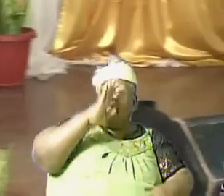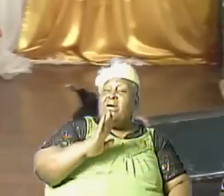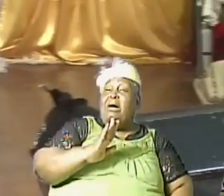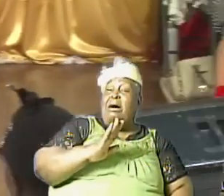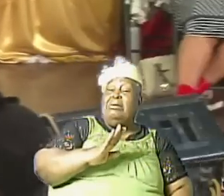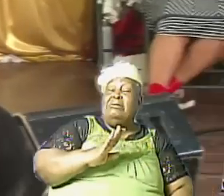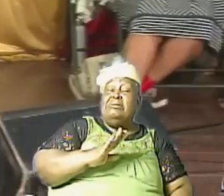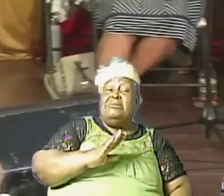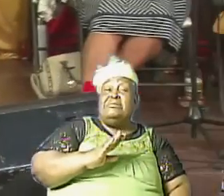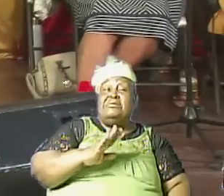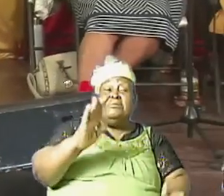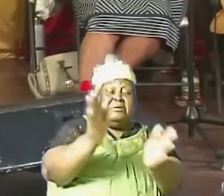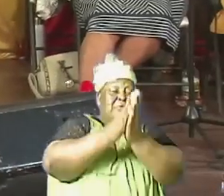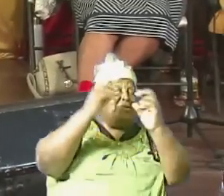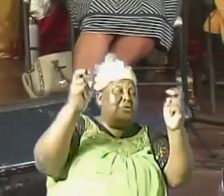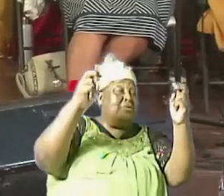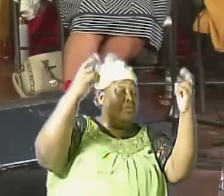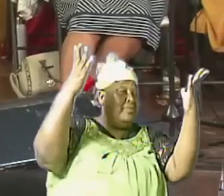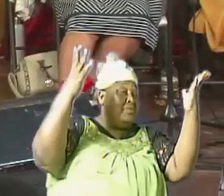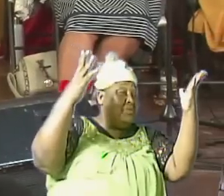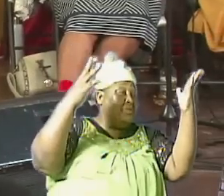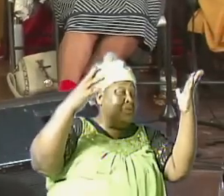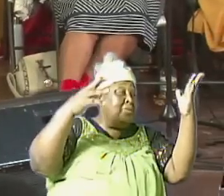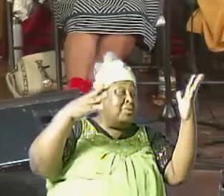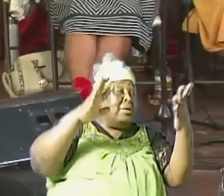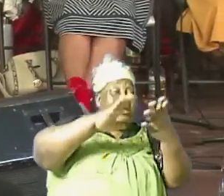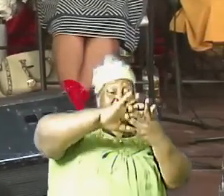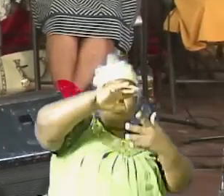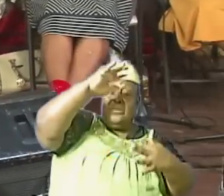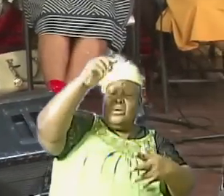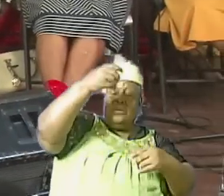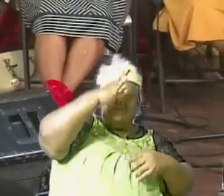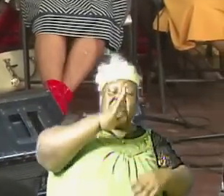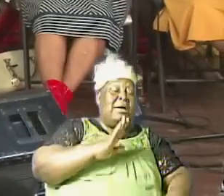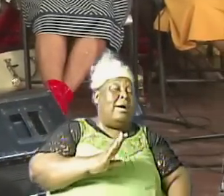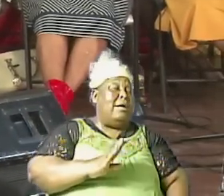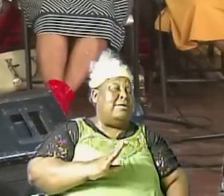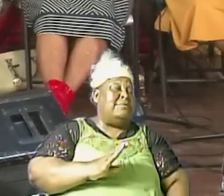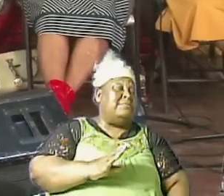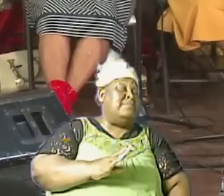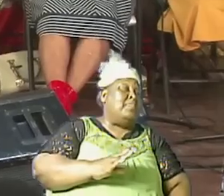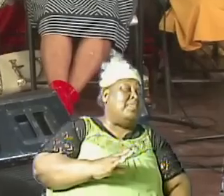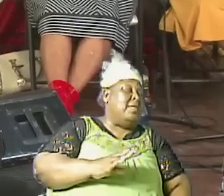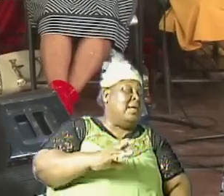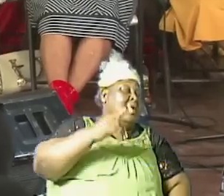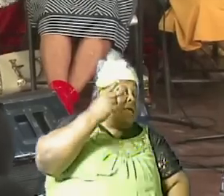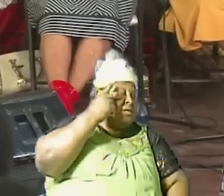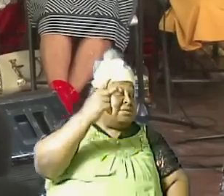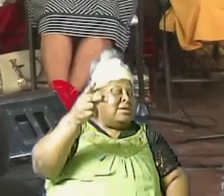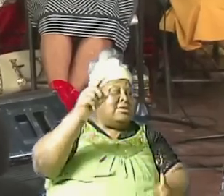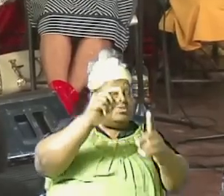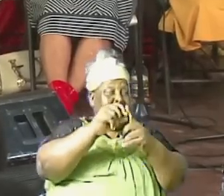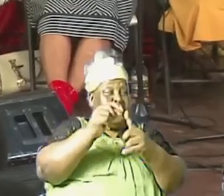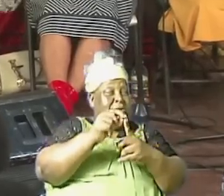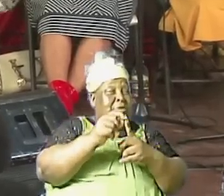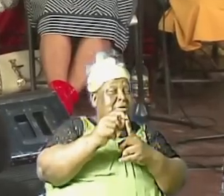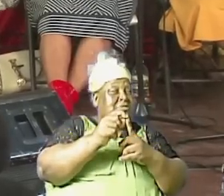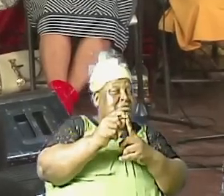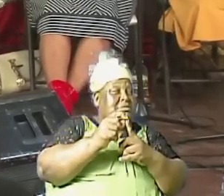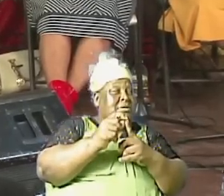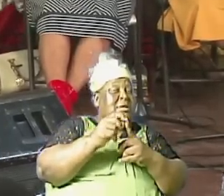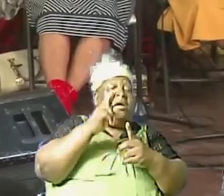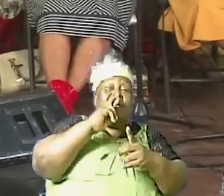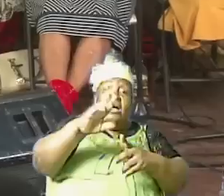word of the Lord. Hallelujah. Glory to God. You see, his